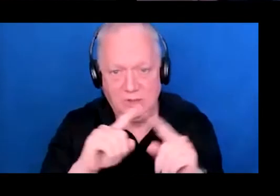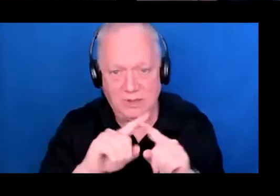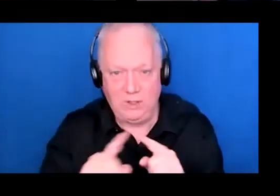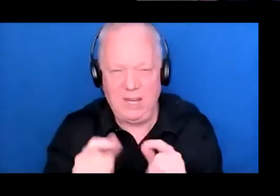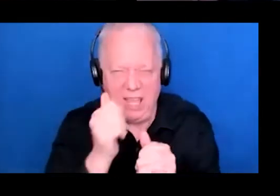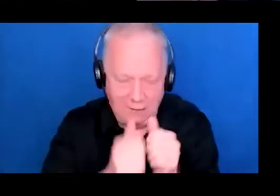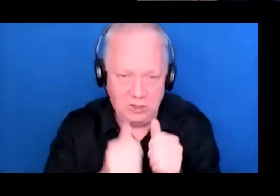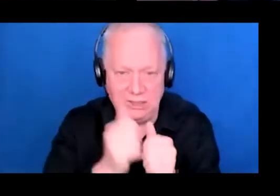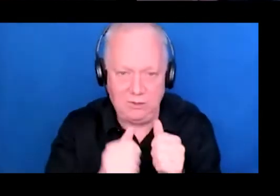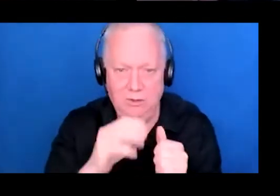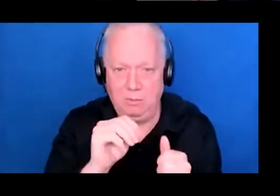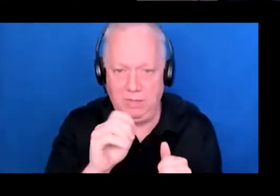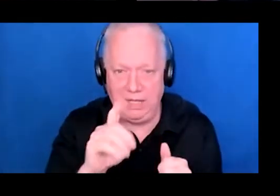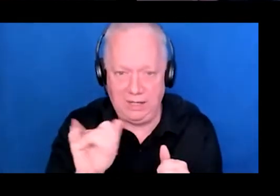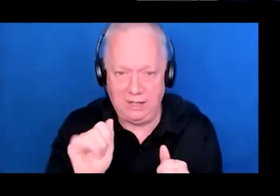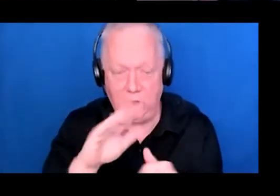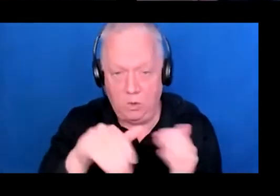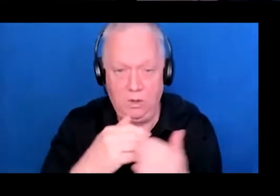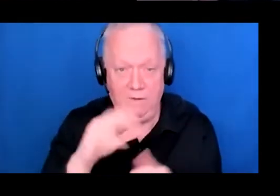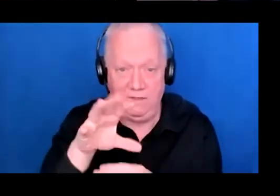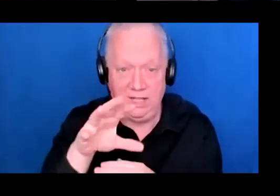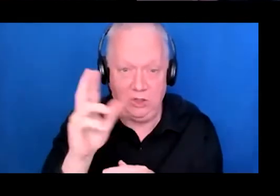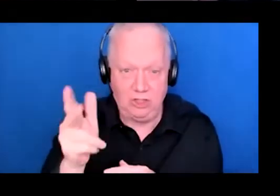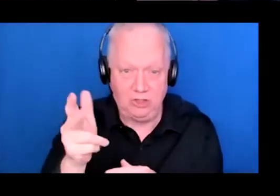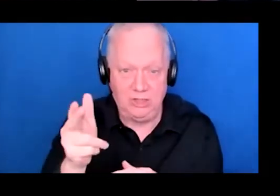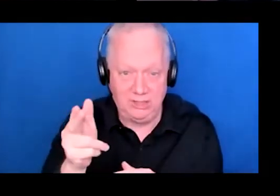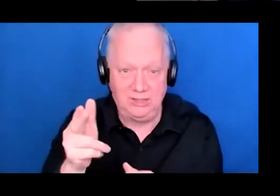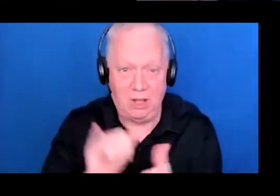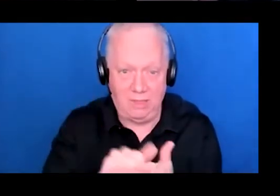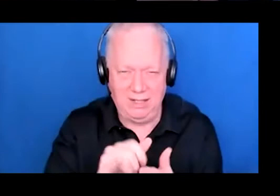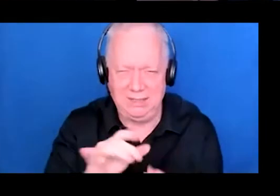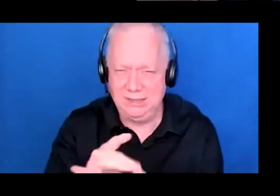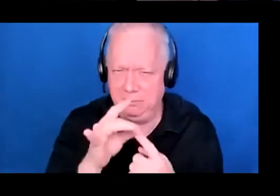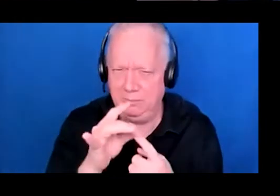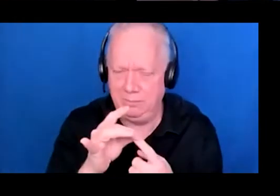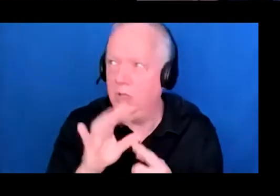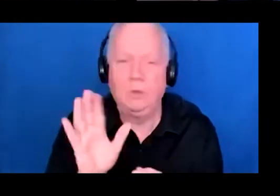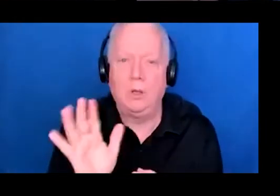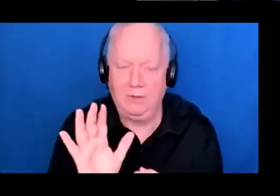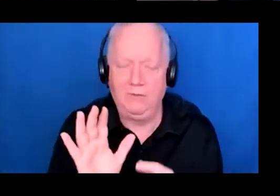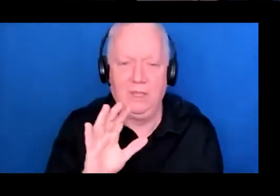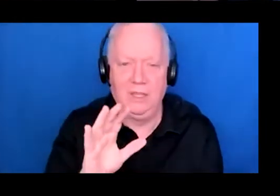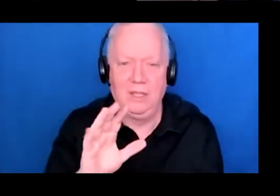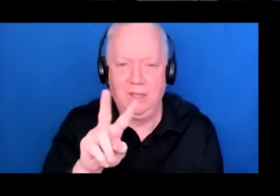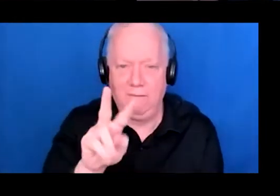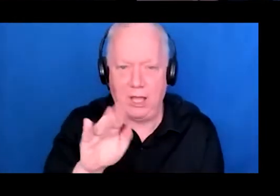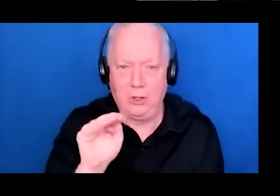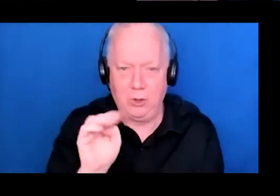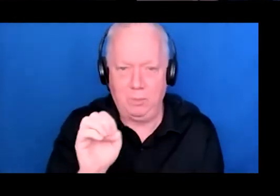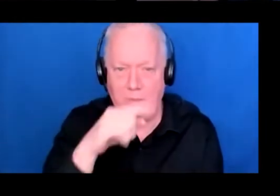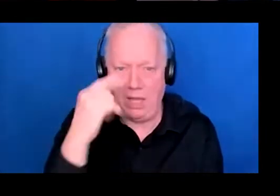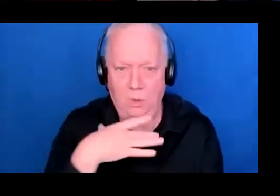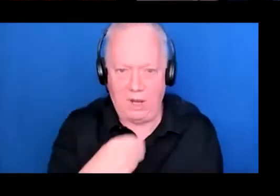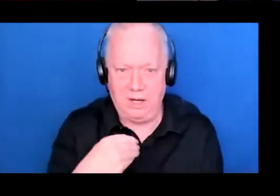every single media of our entire video history of media is on that, except maybe, no, even the vacuum tube camera, the black and white